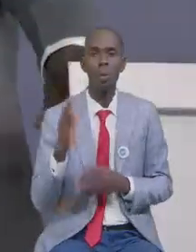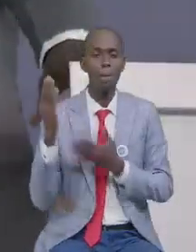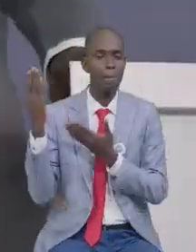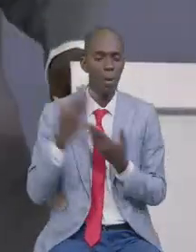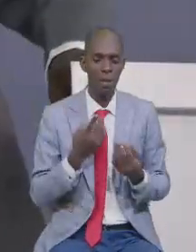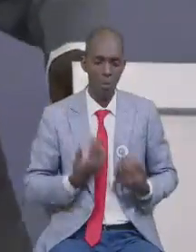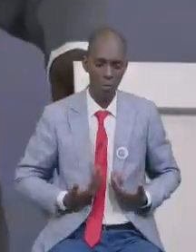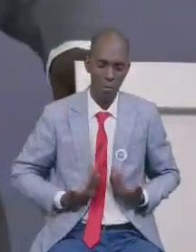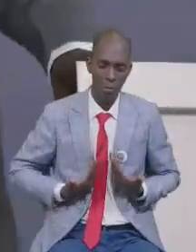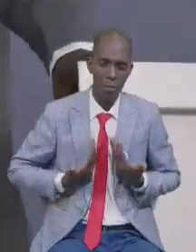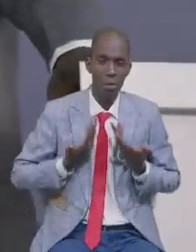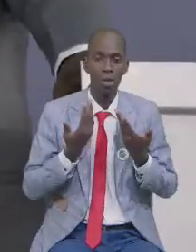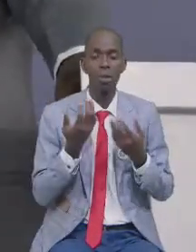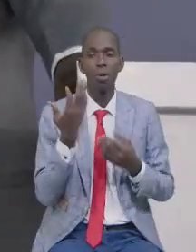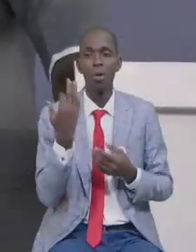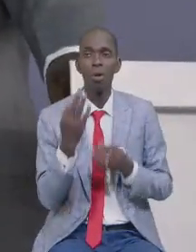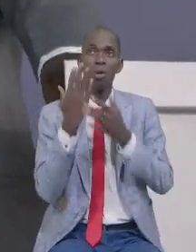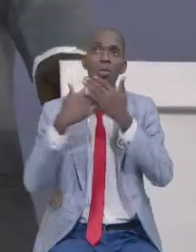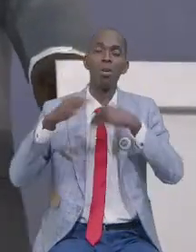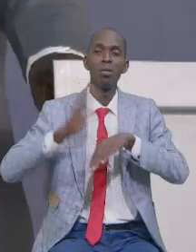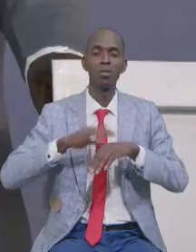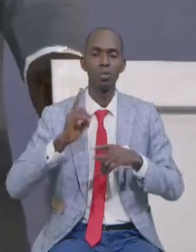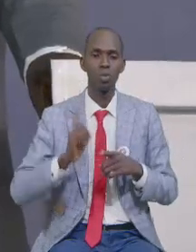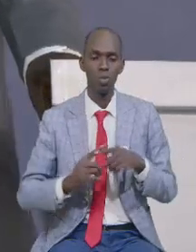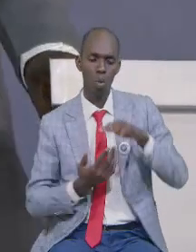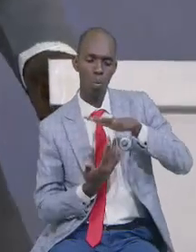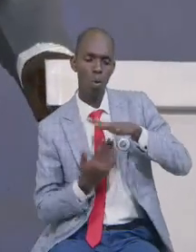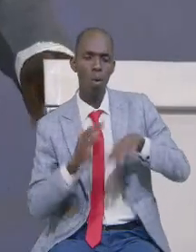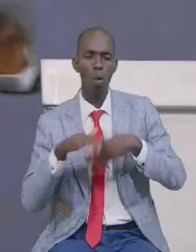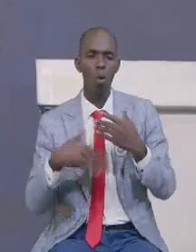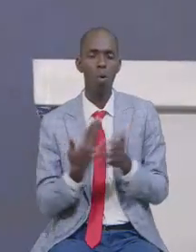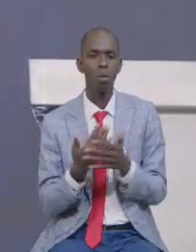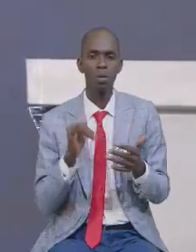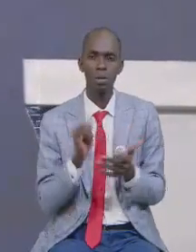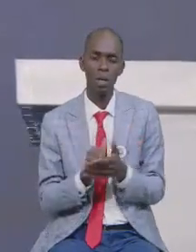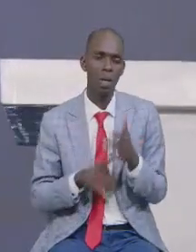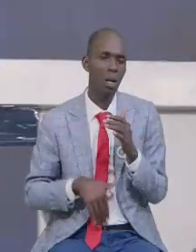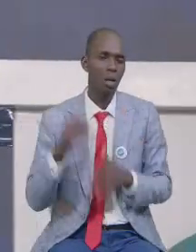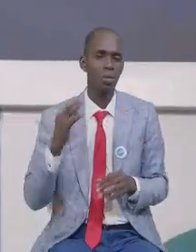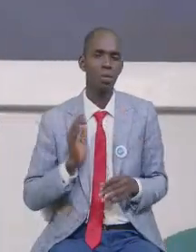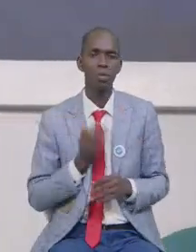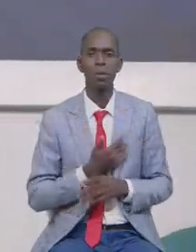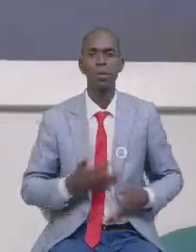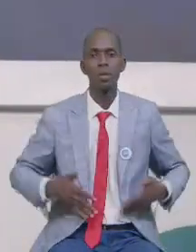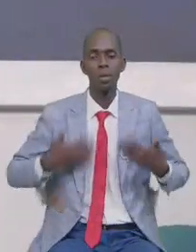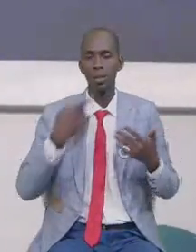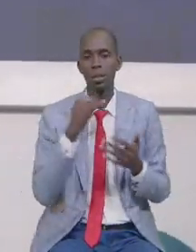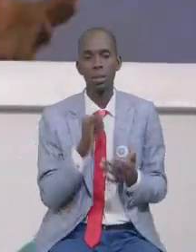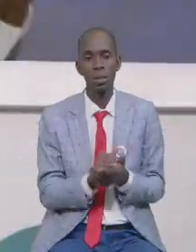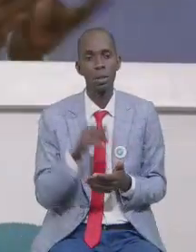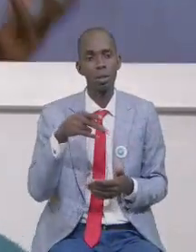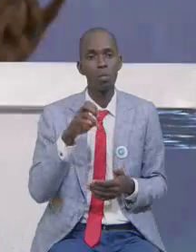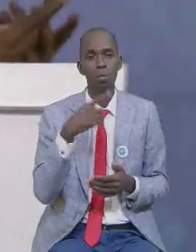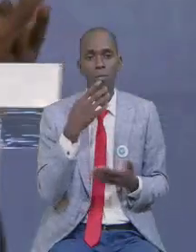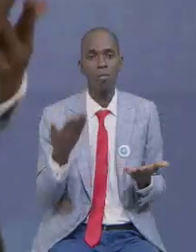of heaven to burn that off our lives. And it says, by the grace of God,